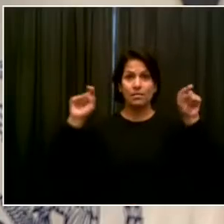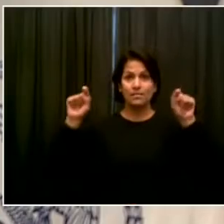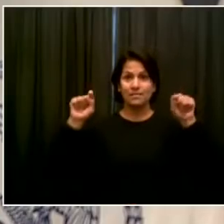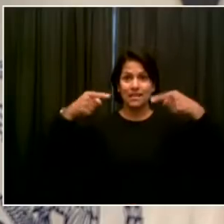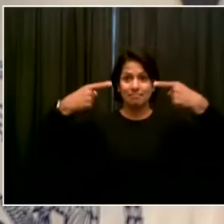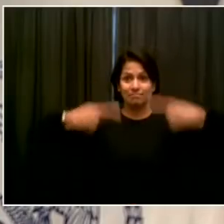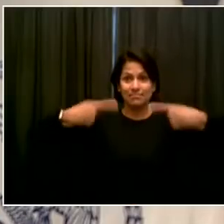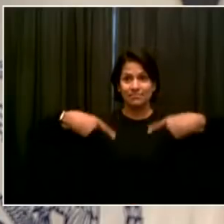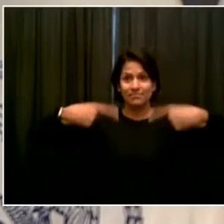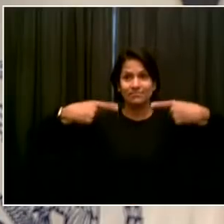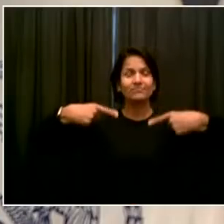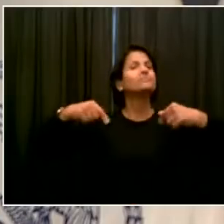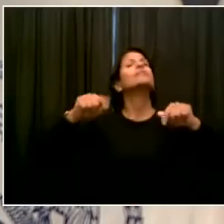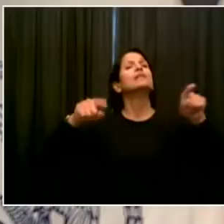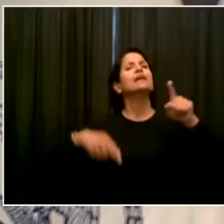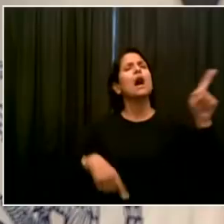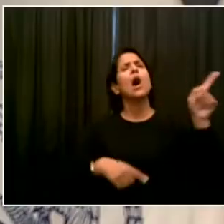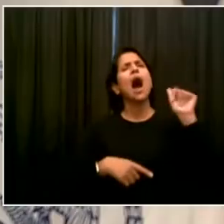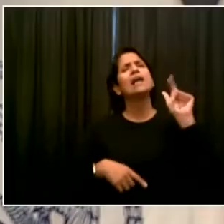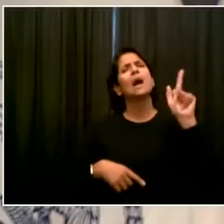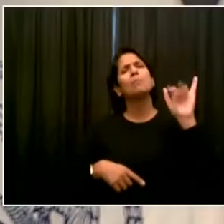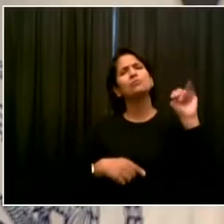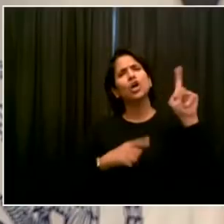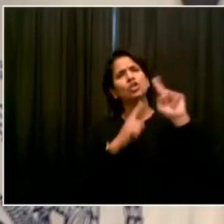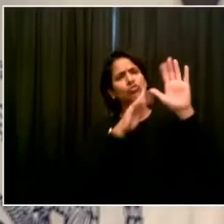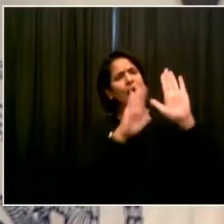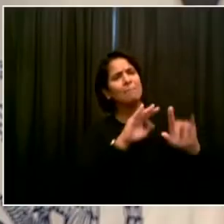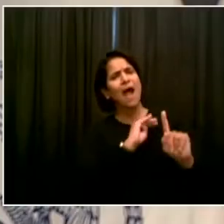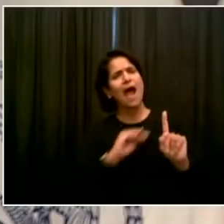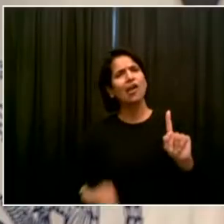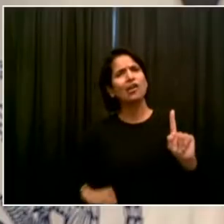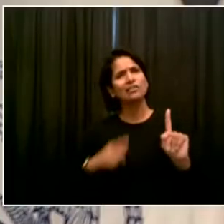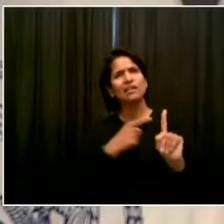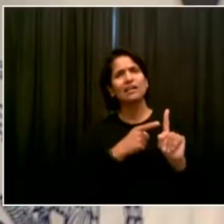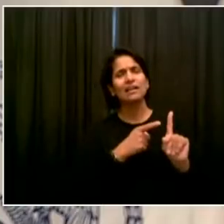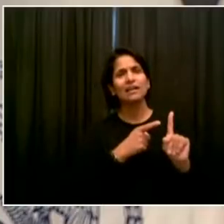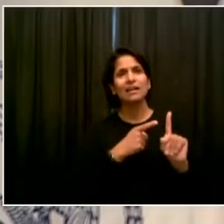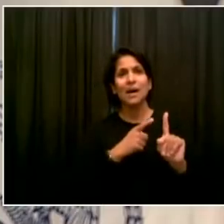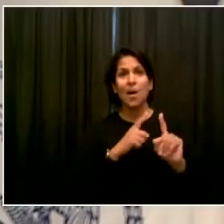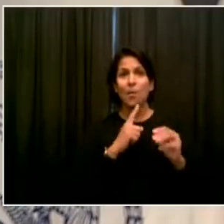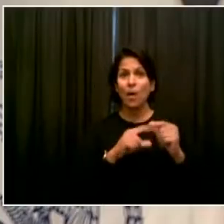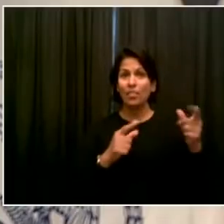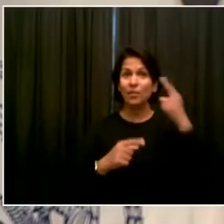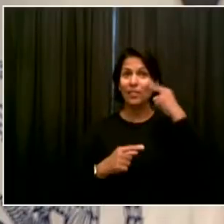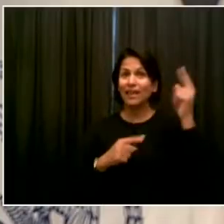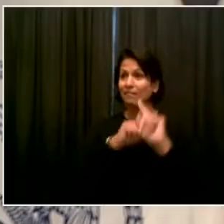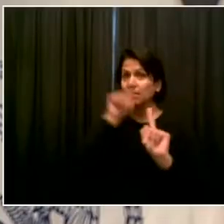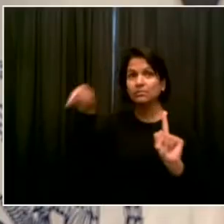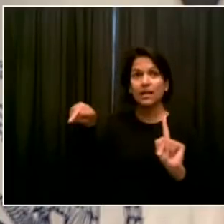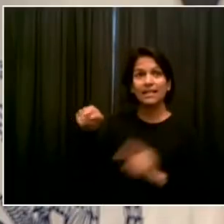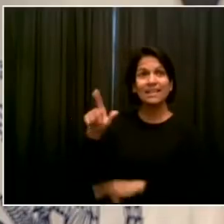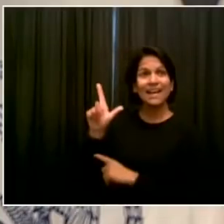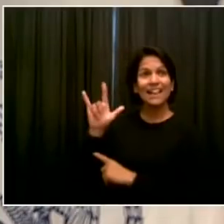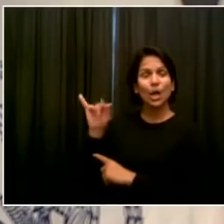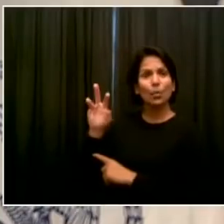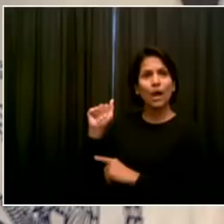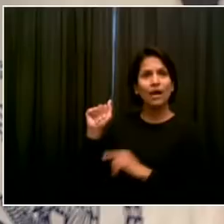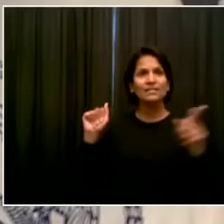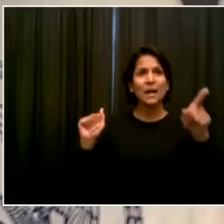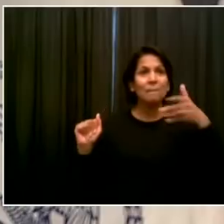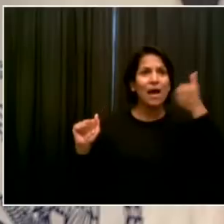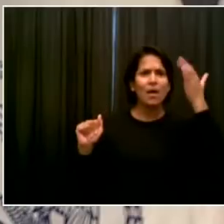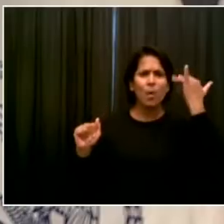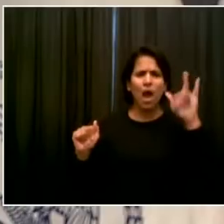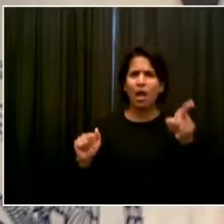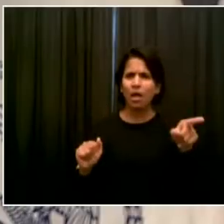Sliwa, and why do you think Eric Adams will be a better mayor than Mr. Sliwa? I literally have nothing to